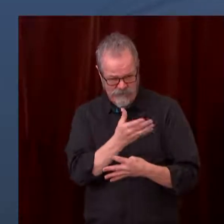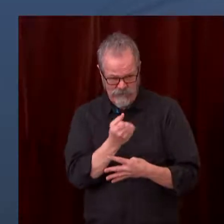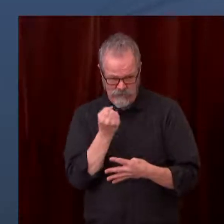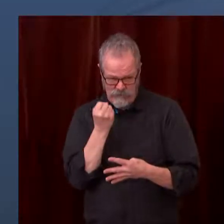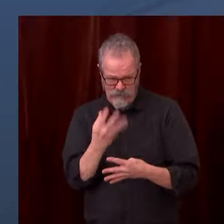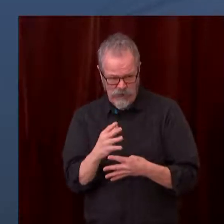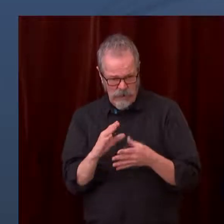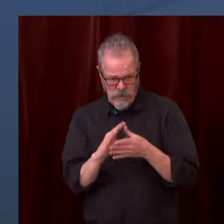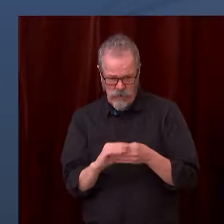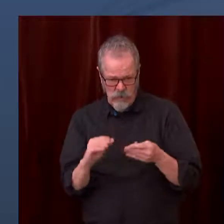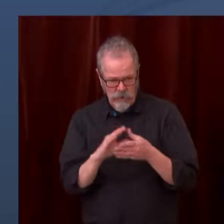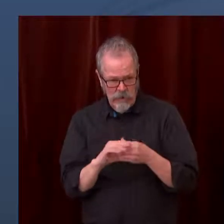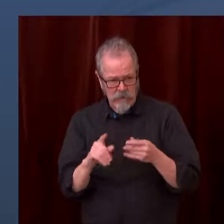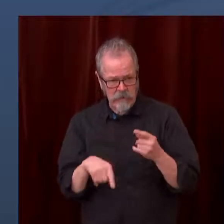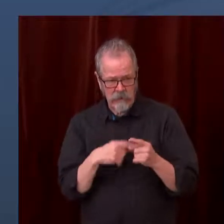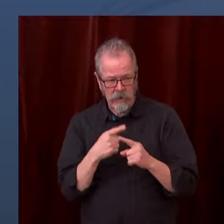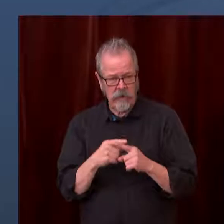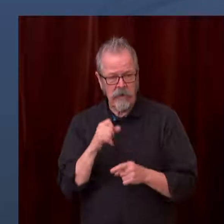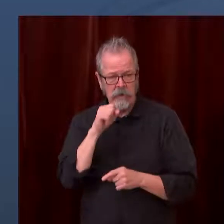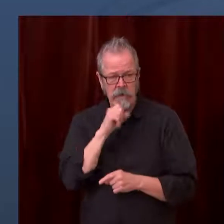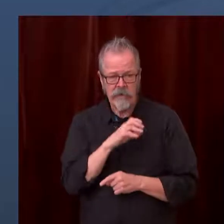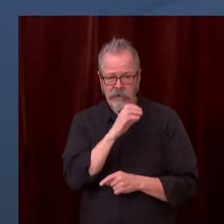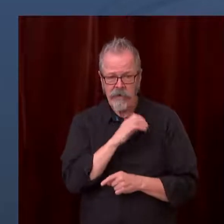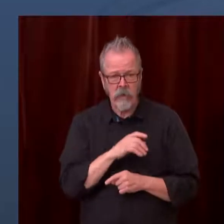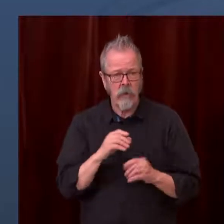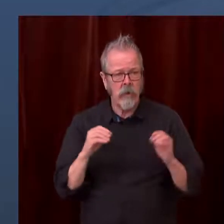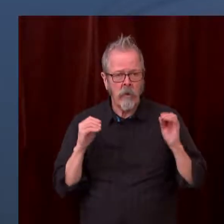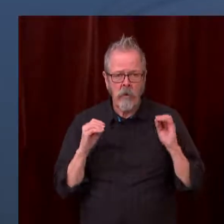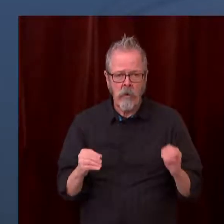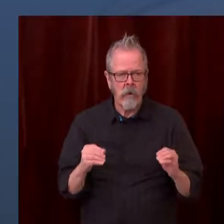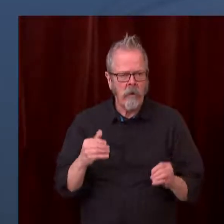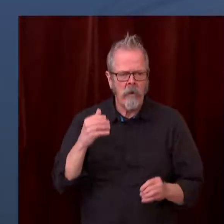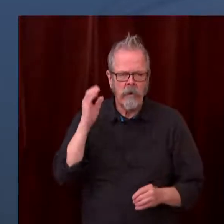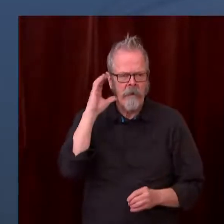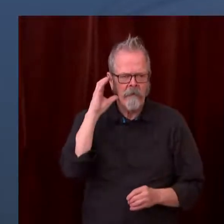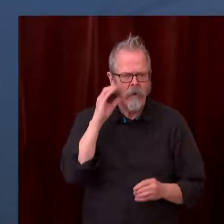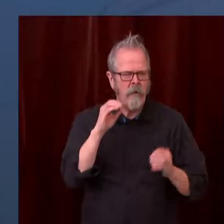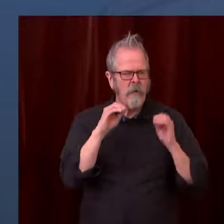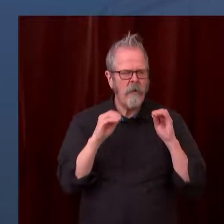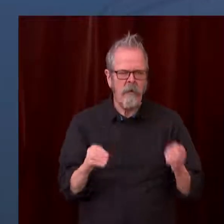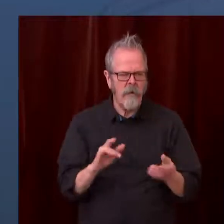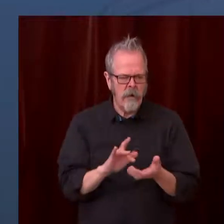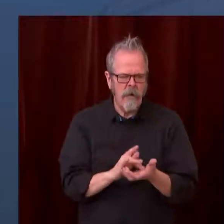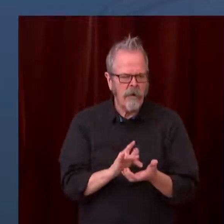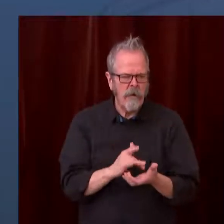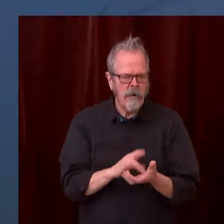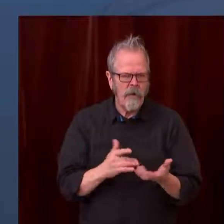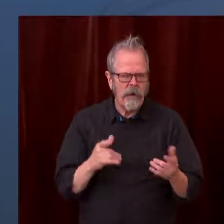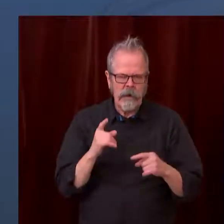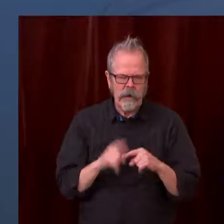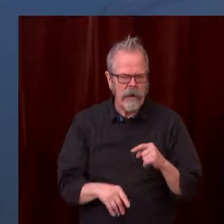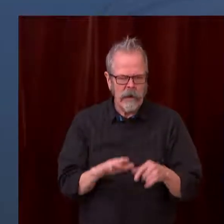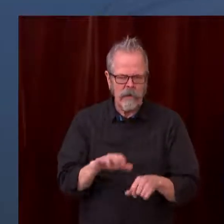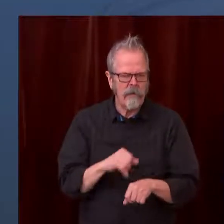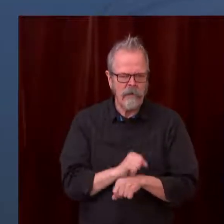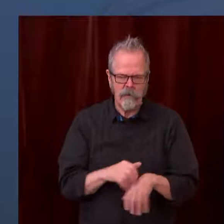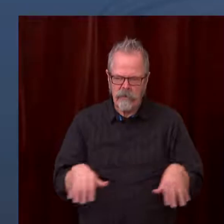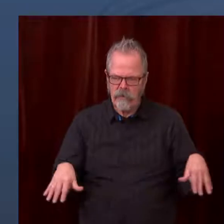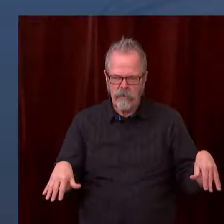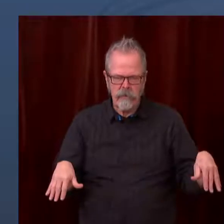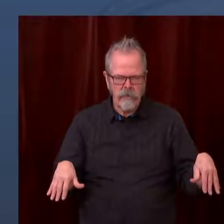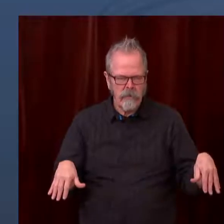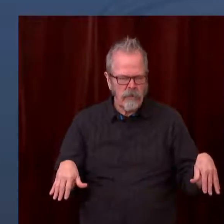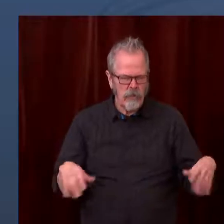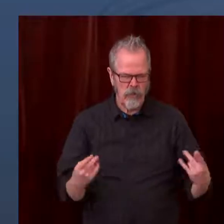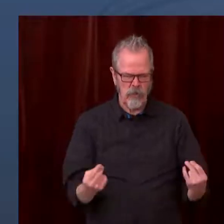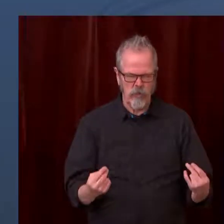for the seniors as more people become eligible? And then for the governor, back to your comments on the importance of in-person learning, I'm sure you know that the